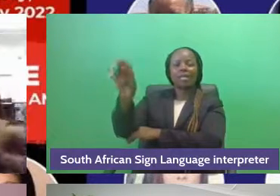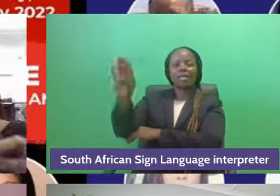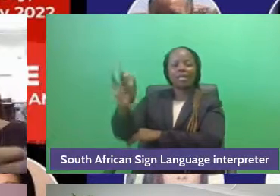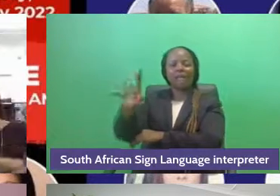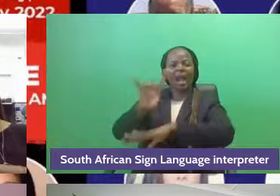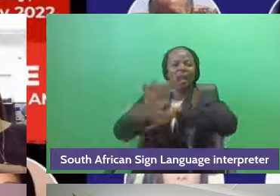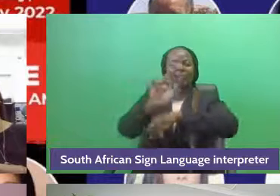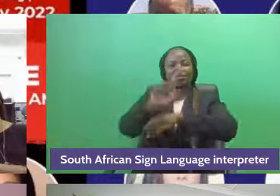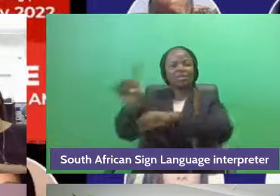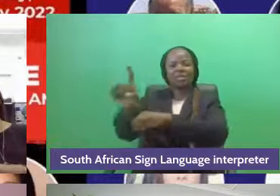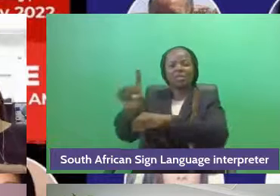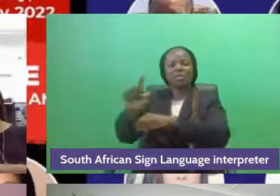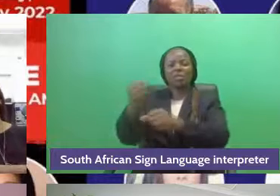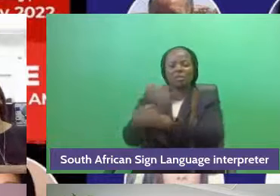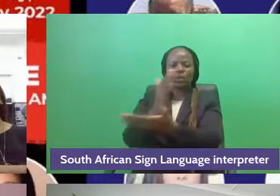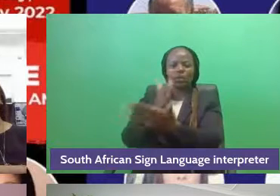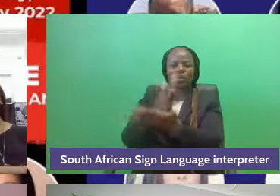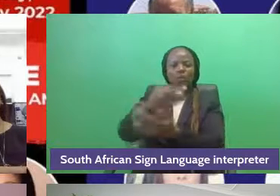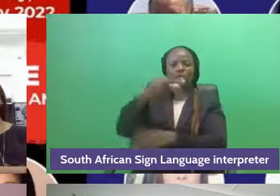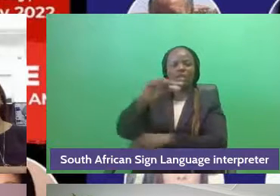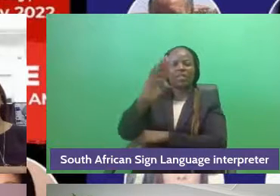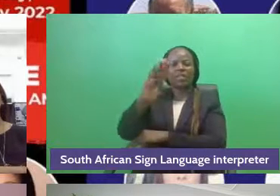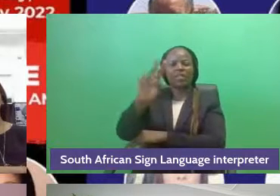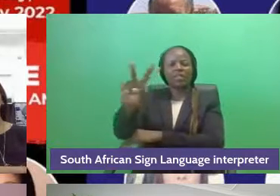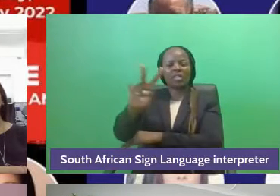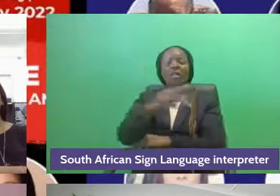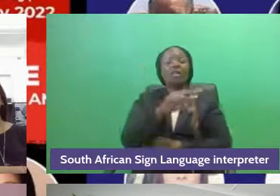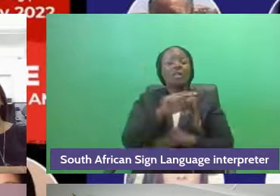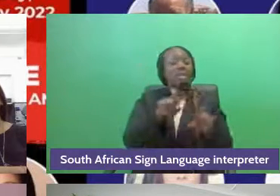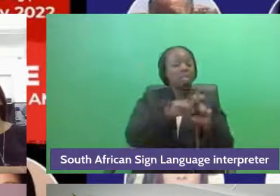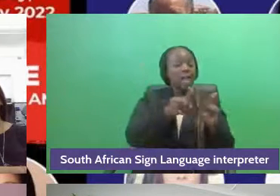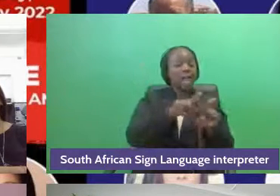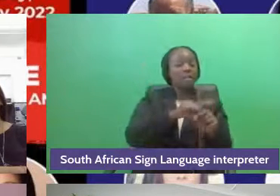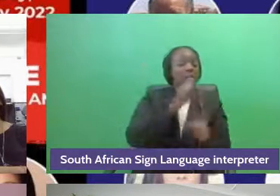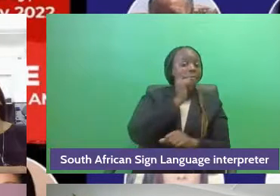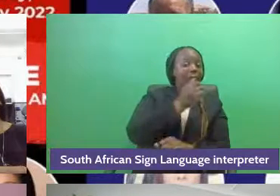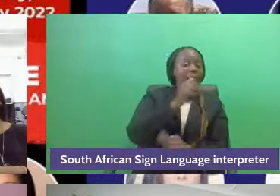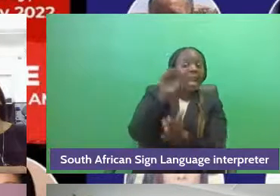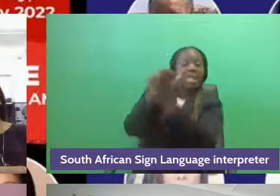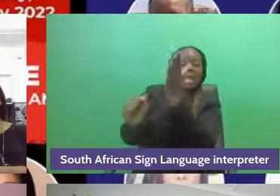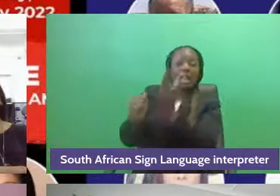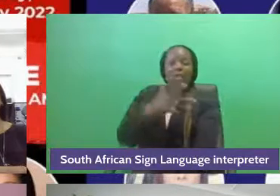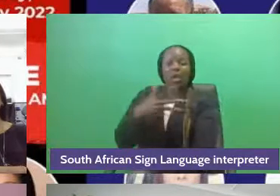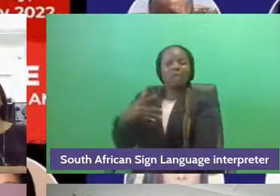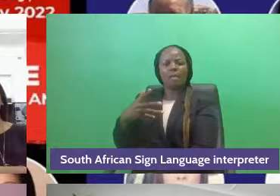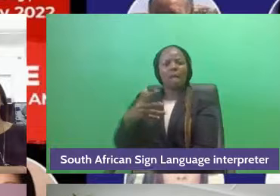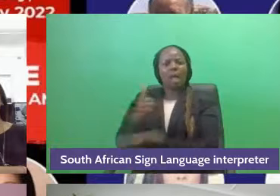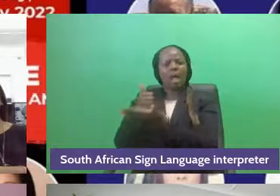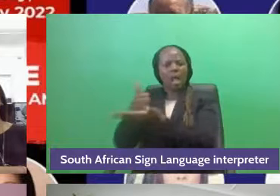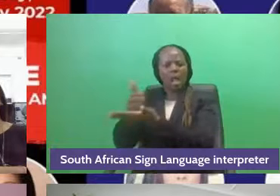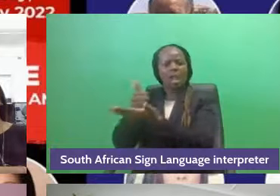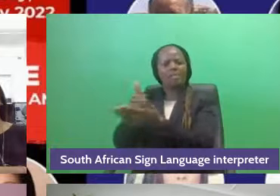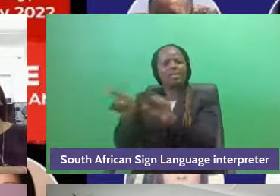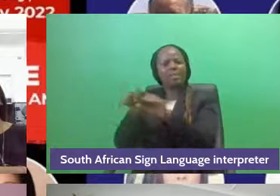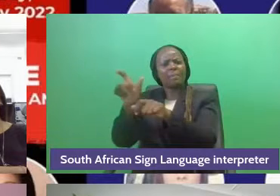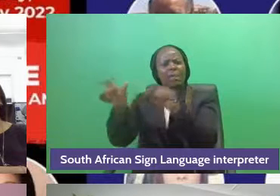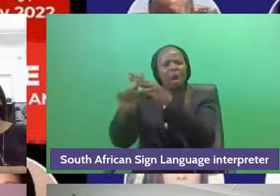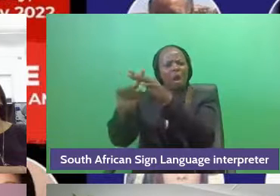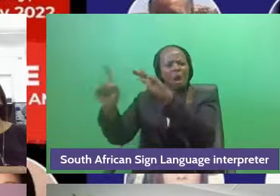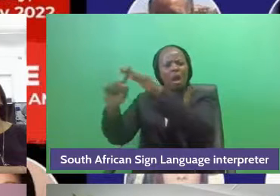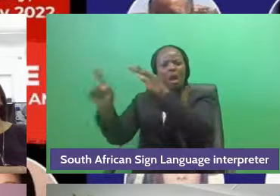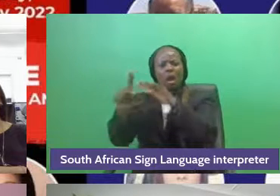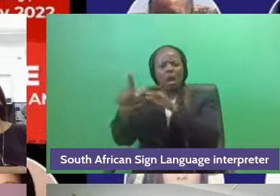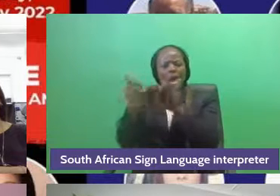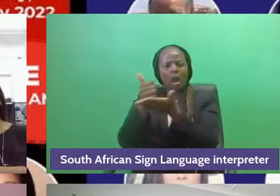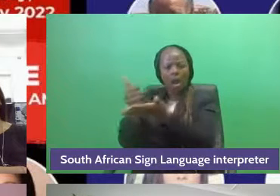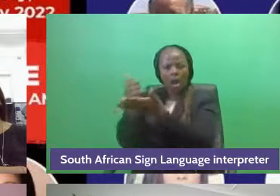address gender-based violence and femicide, and also how to support victims and survivors regardless of the